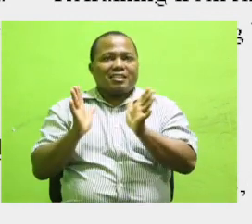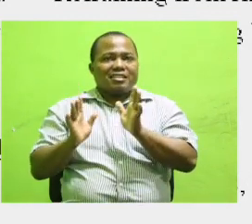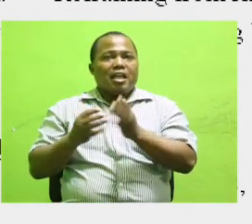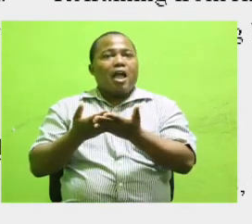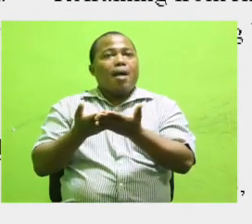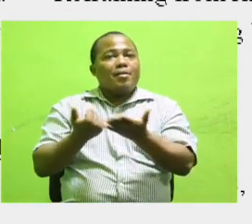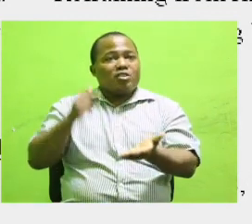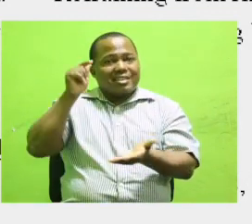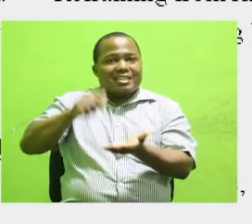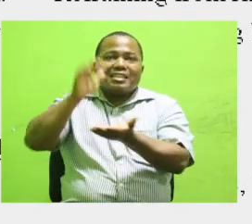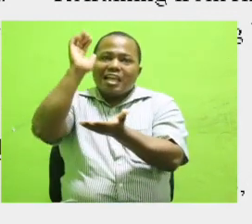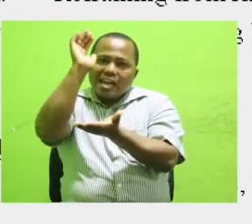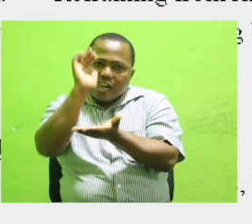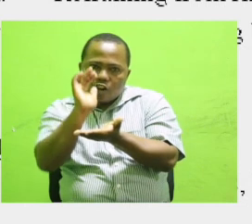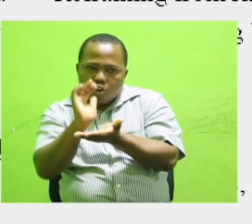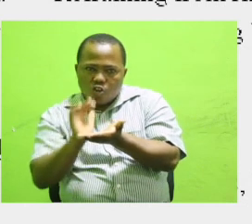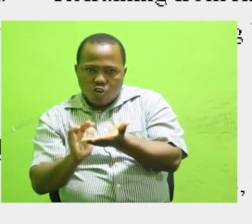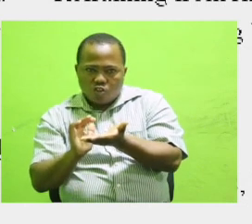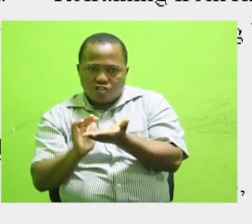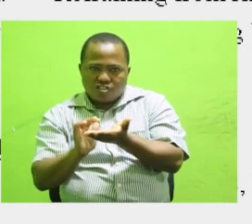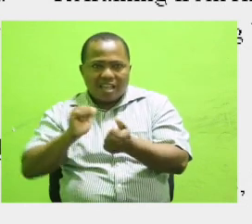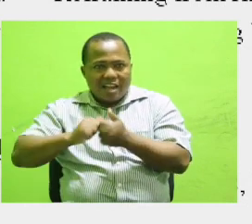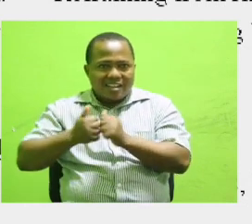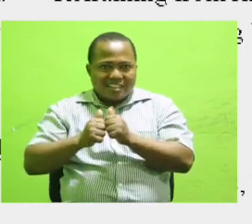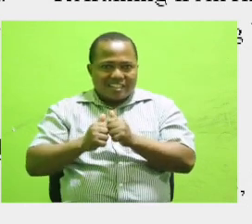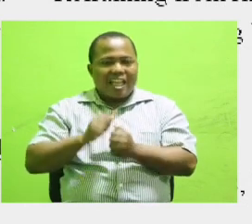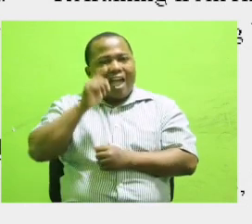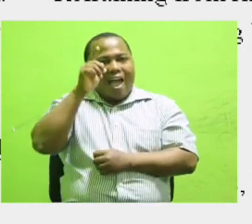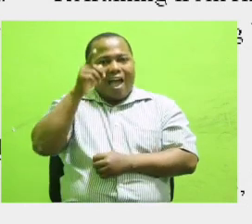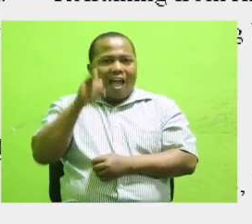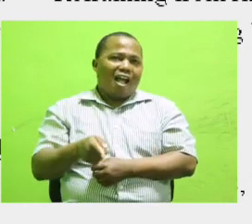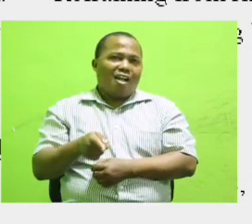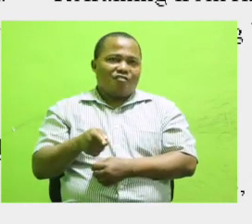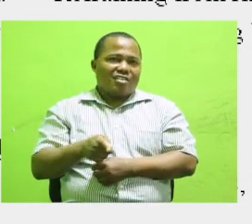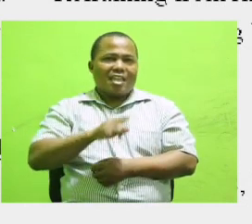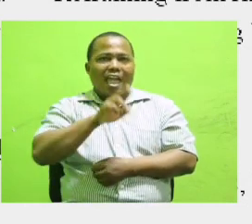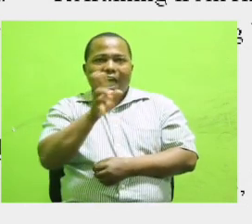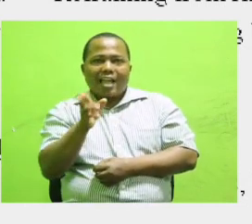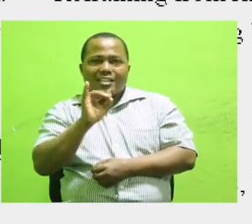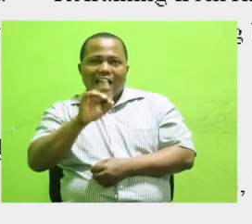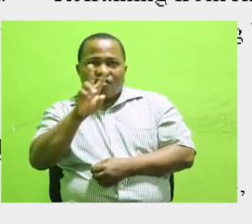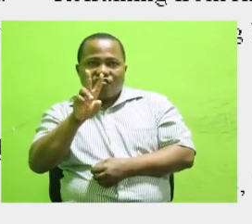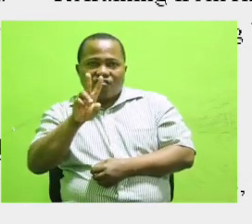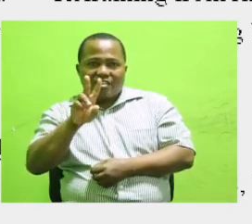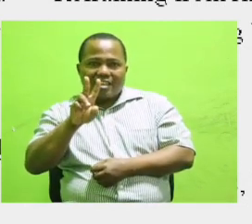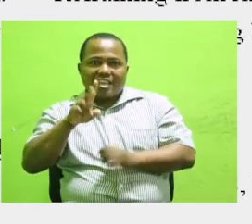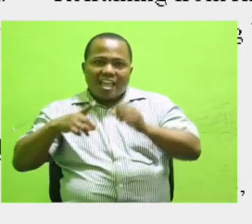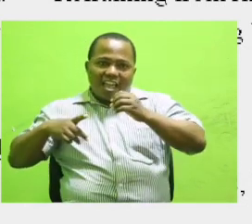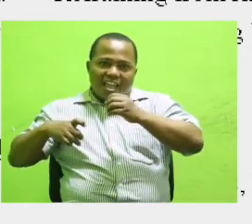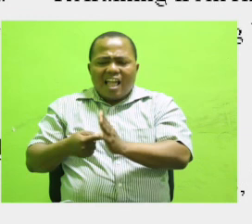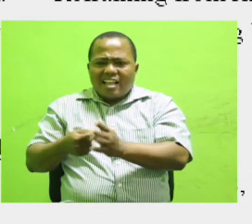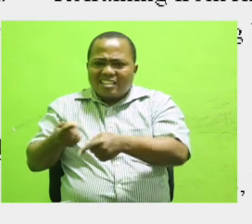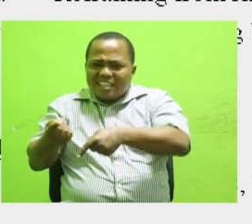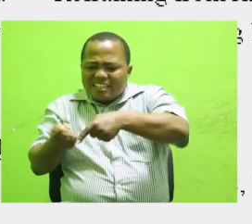of their neighbors would tell their children not to play with his children, not to even take anything from